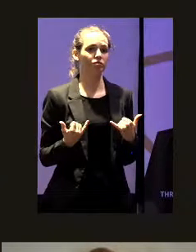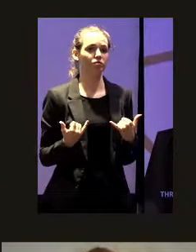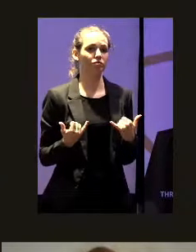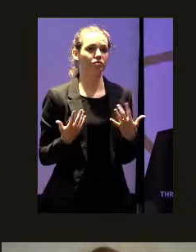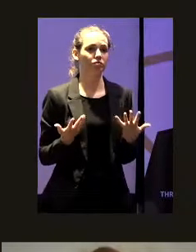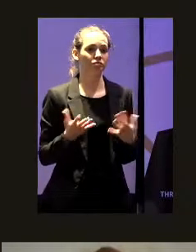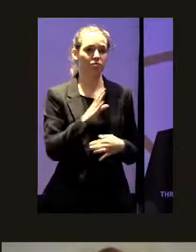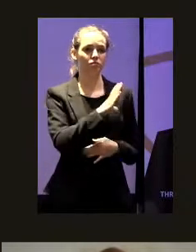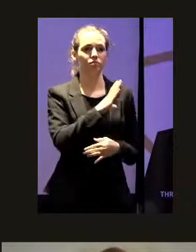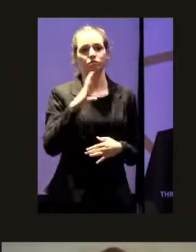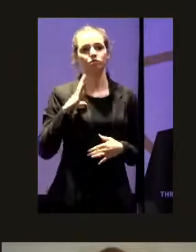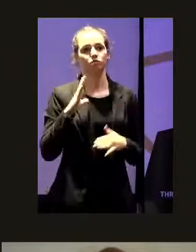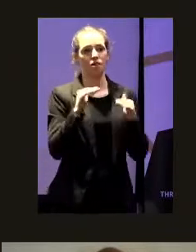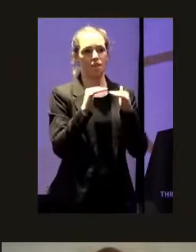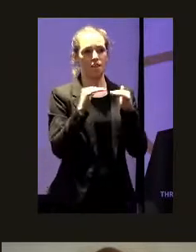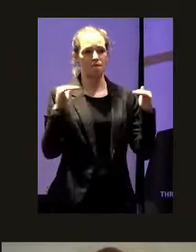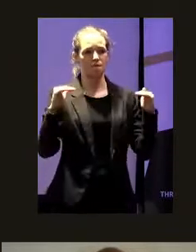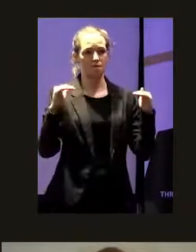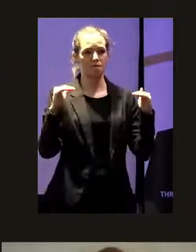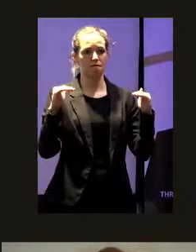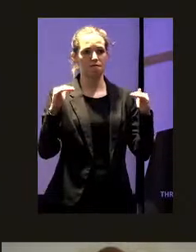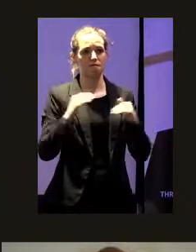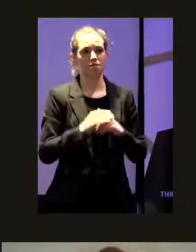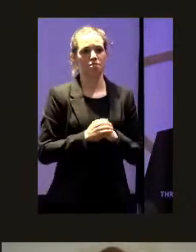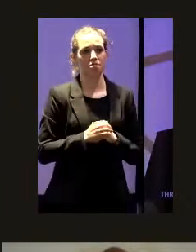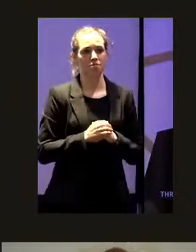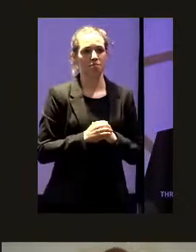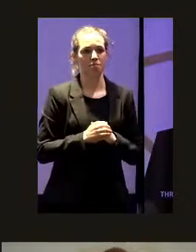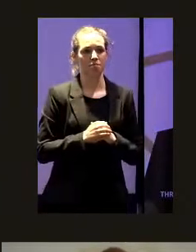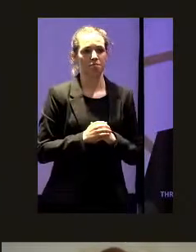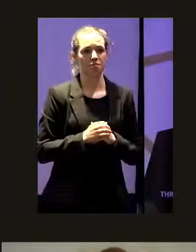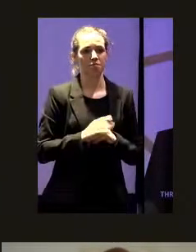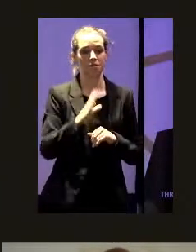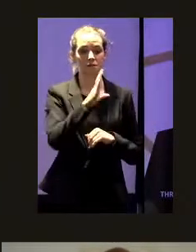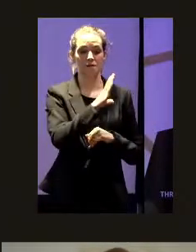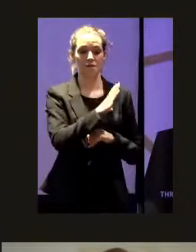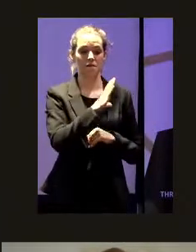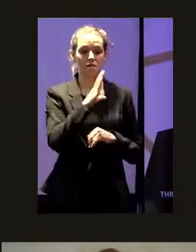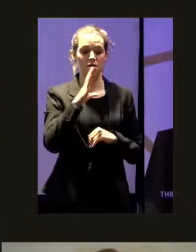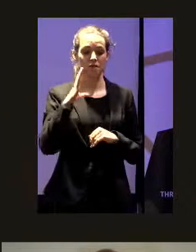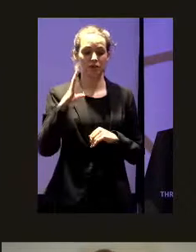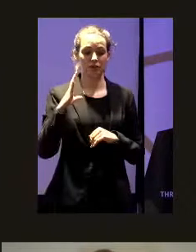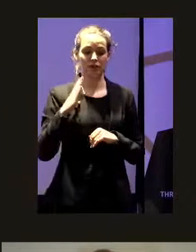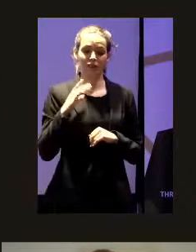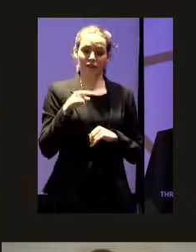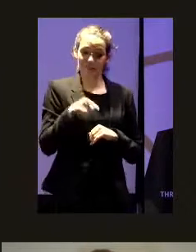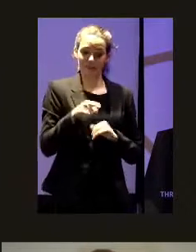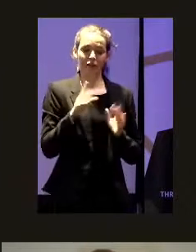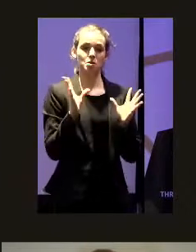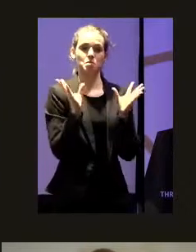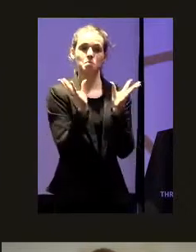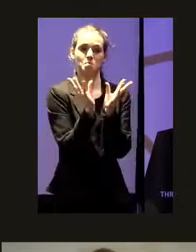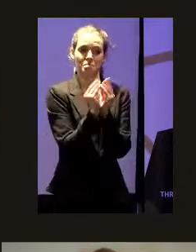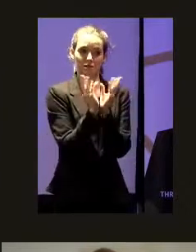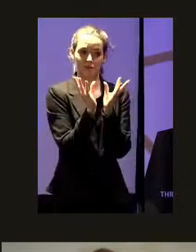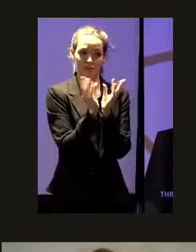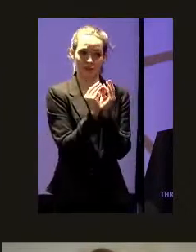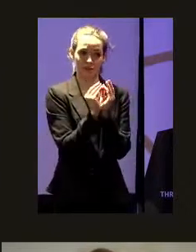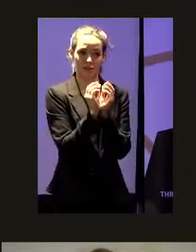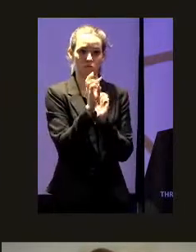the council level, we are at the level where council, in this council meeting that is sitting in the Western